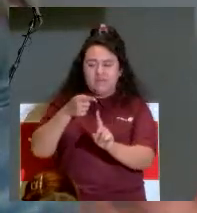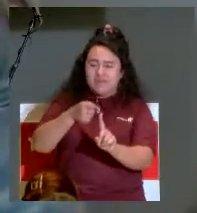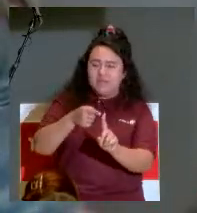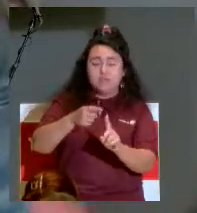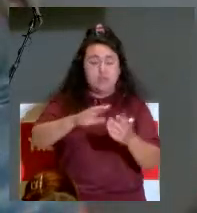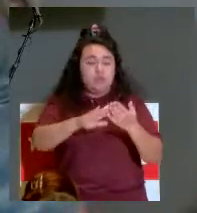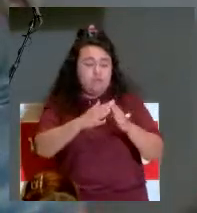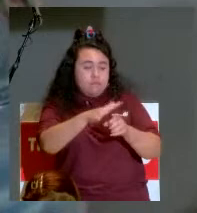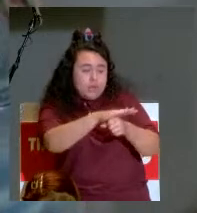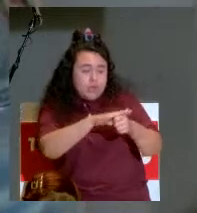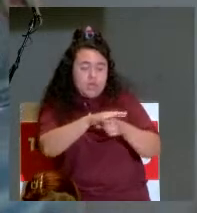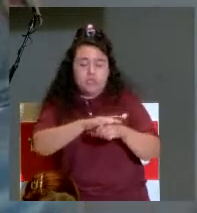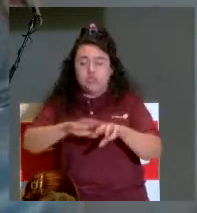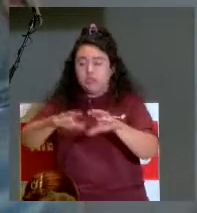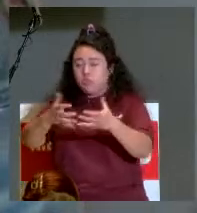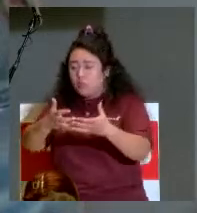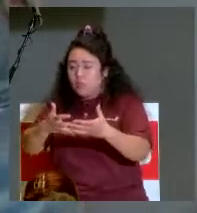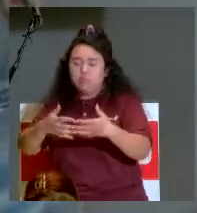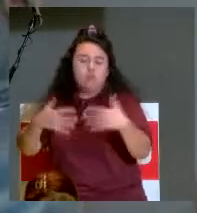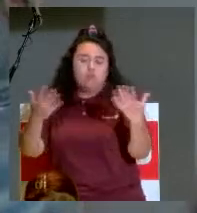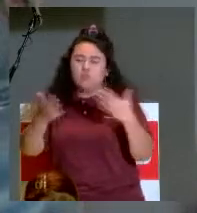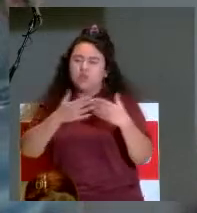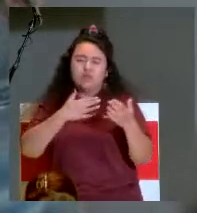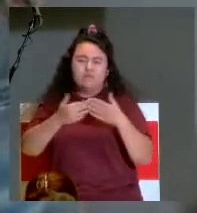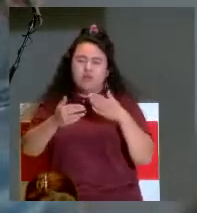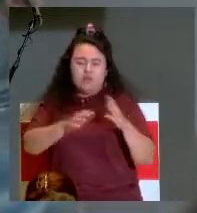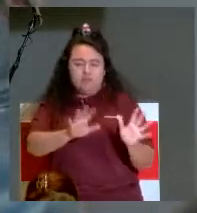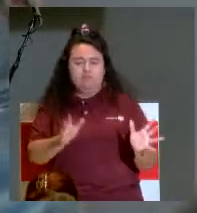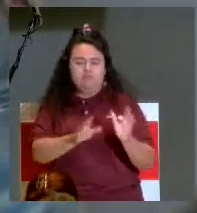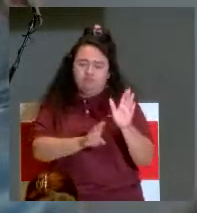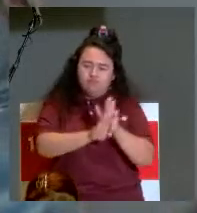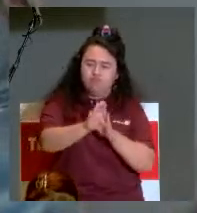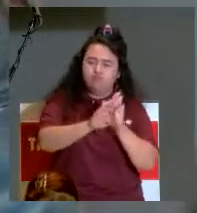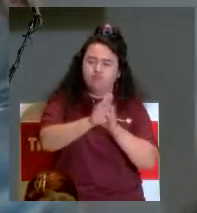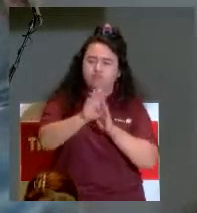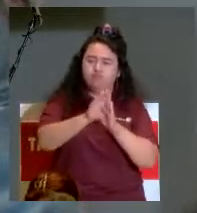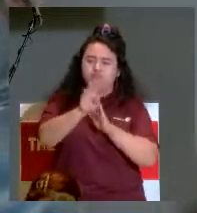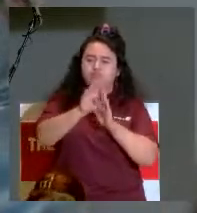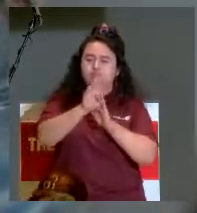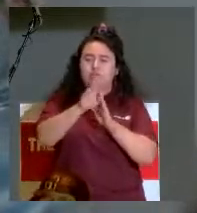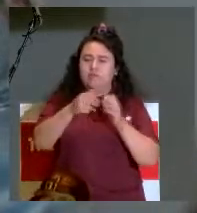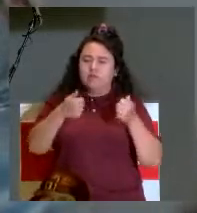the collective, Shoot, even if you want to take a big shot at